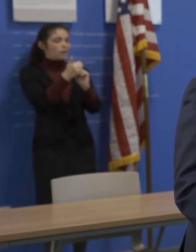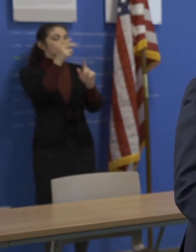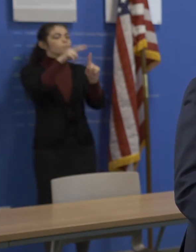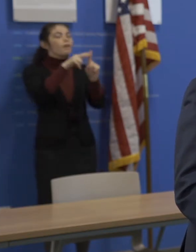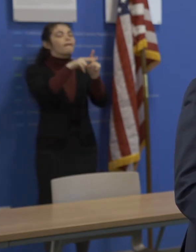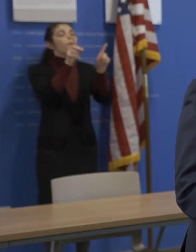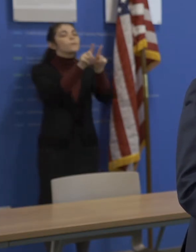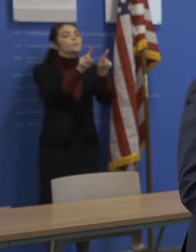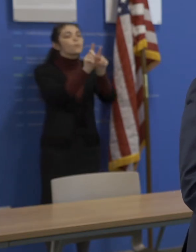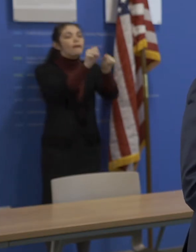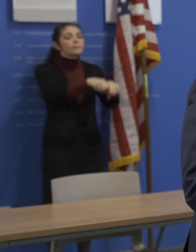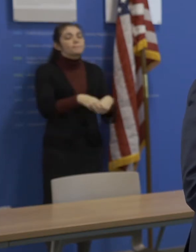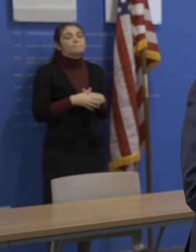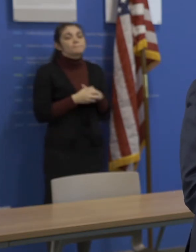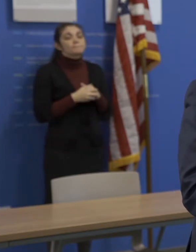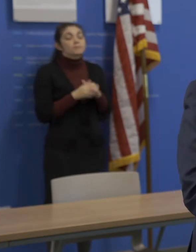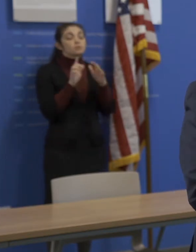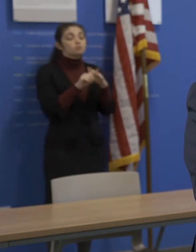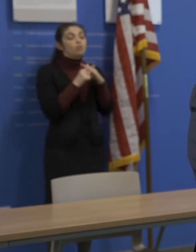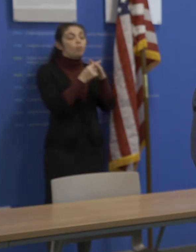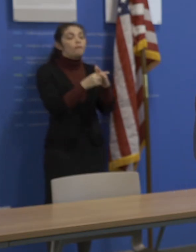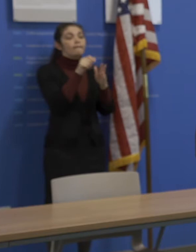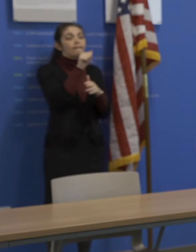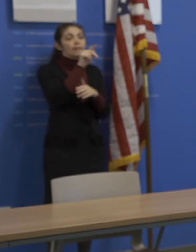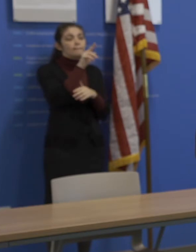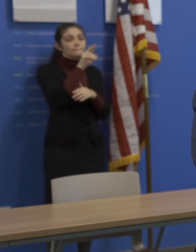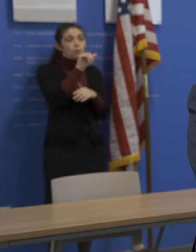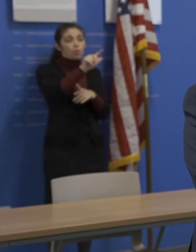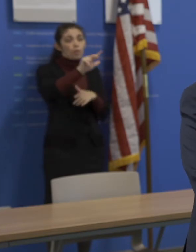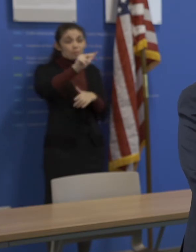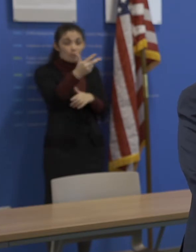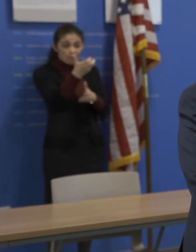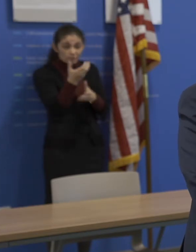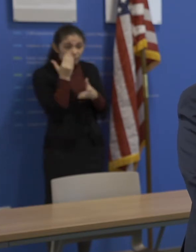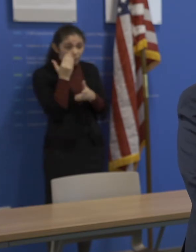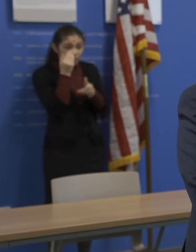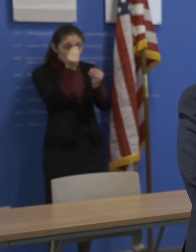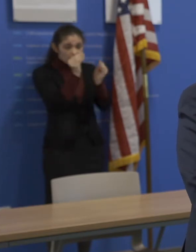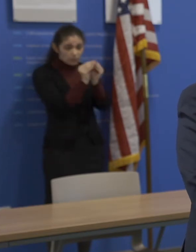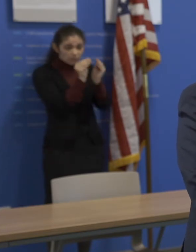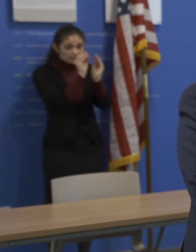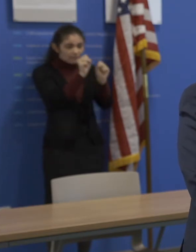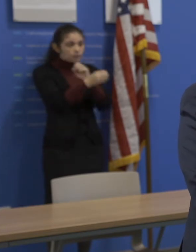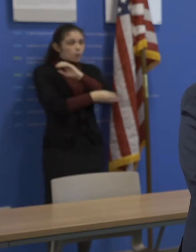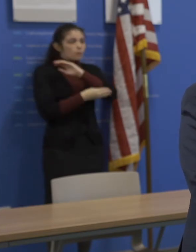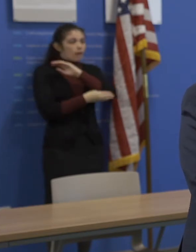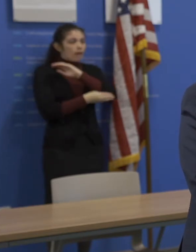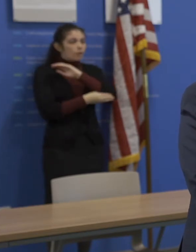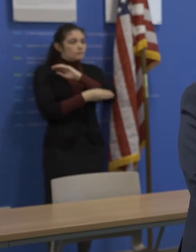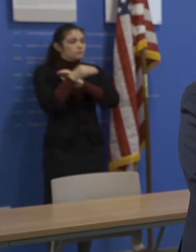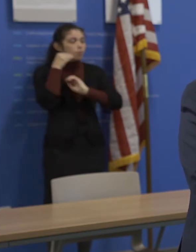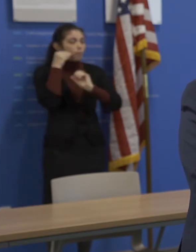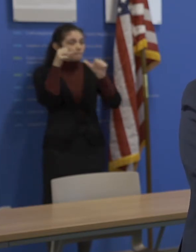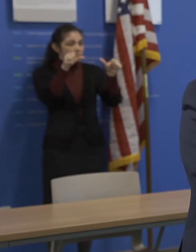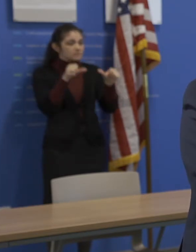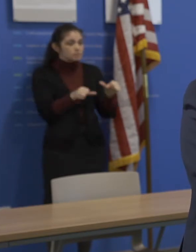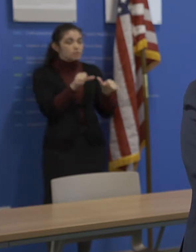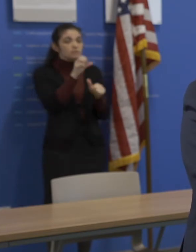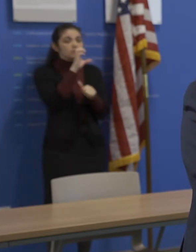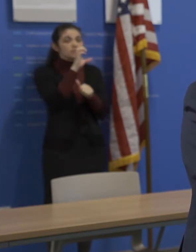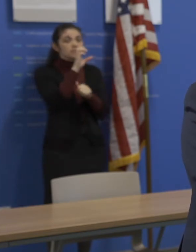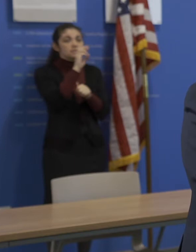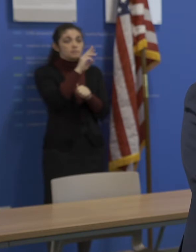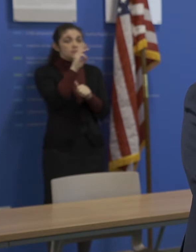apply. Starting April 3rd, people who want to know more will be able to go to the county's homepage,